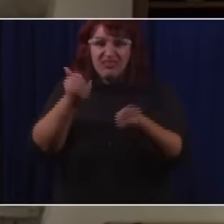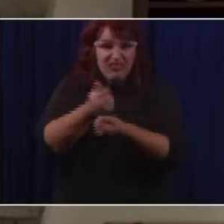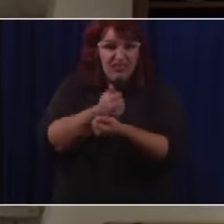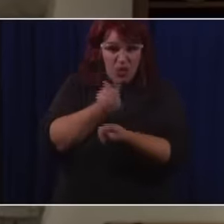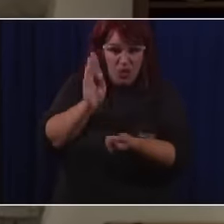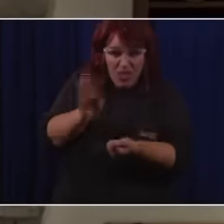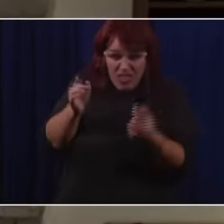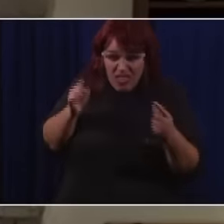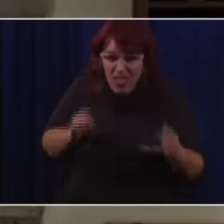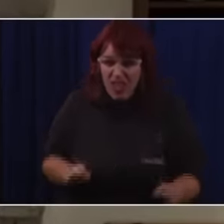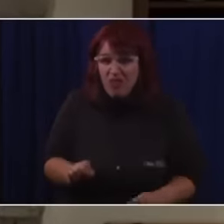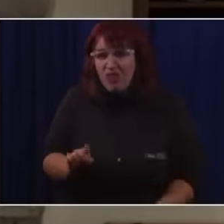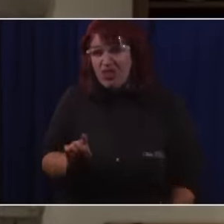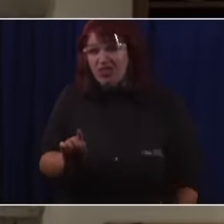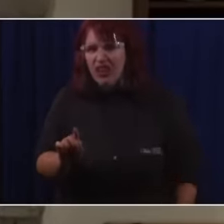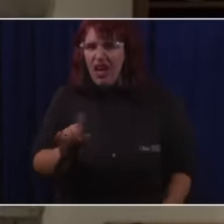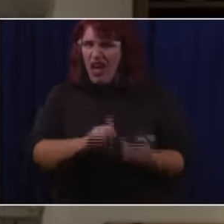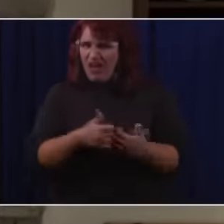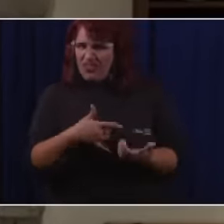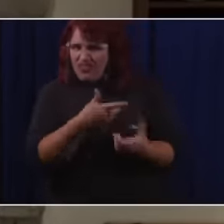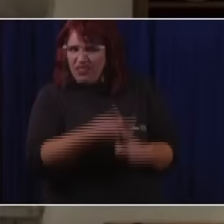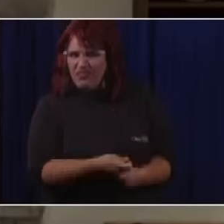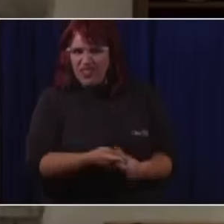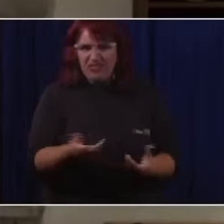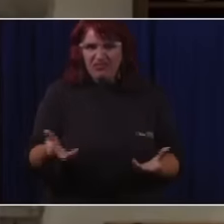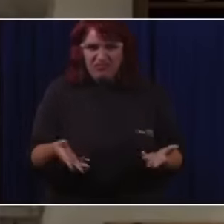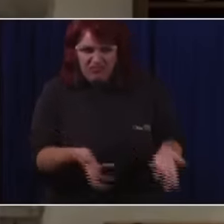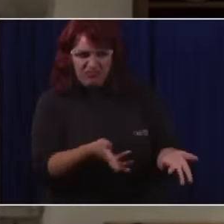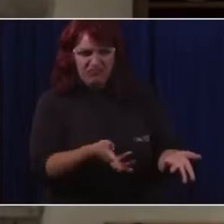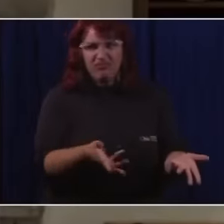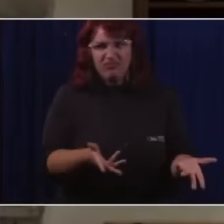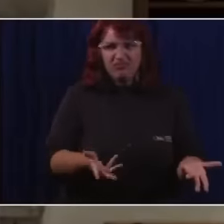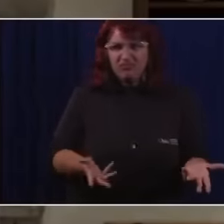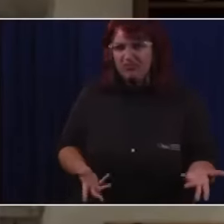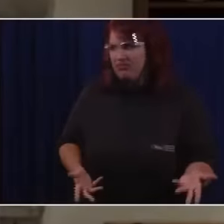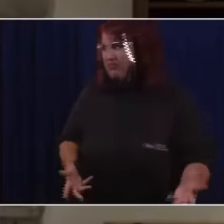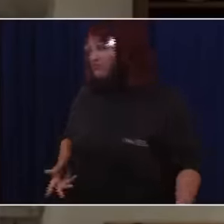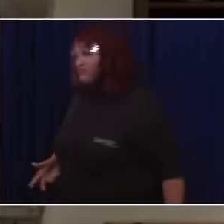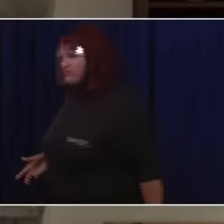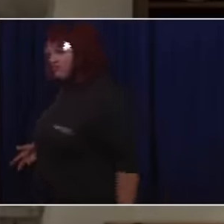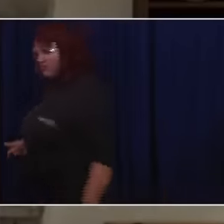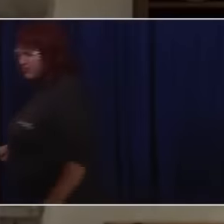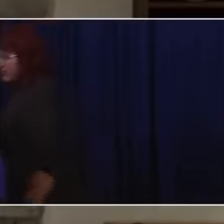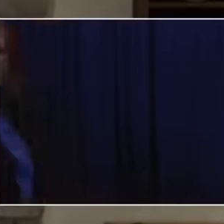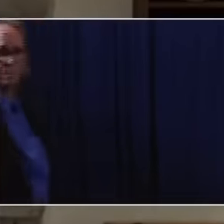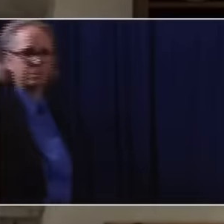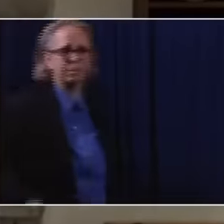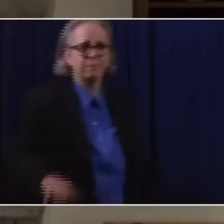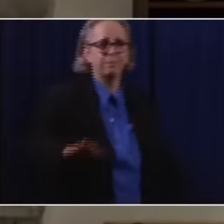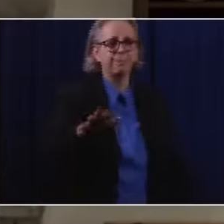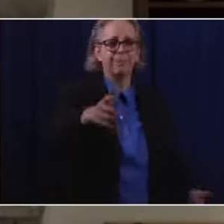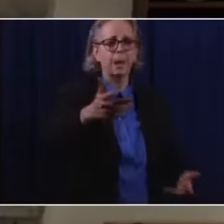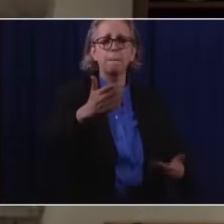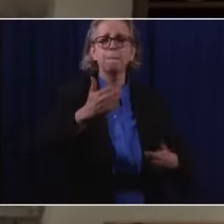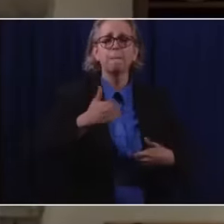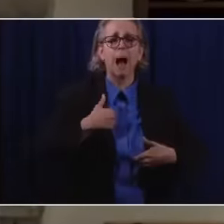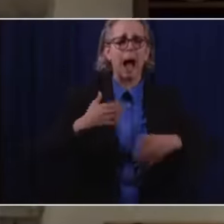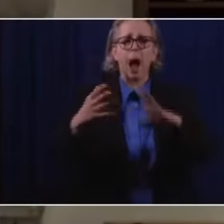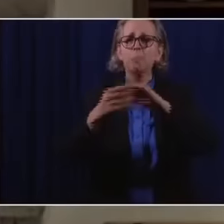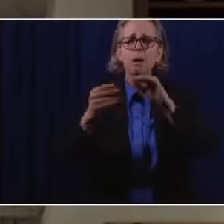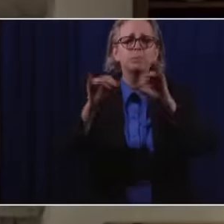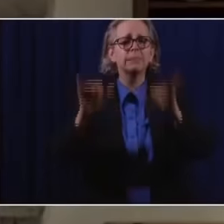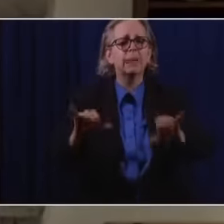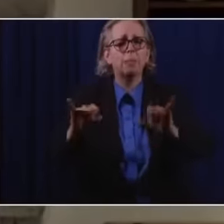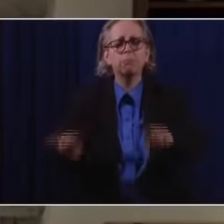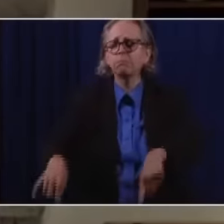Well, I think that, our message has been clear. And now, as you point out, as your viewer pointed